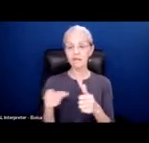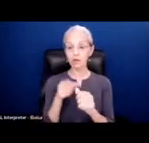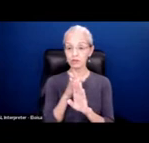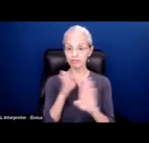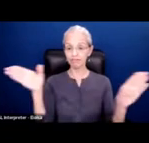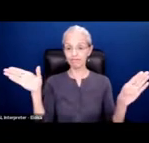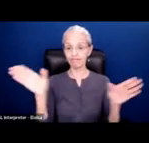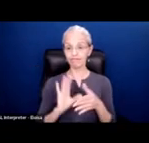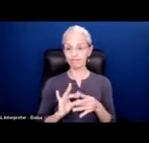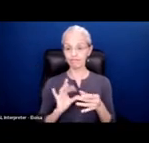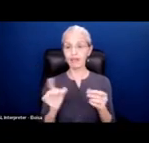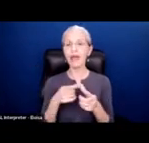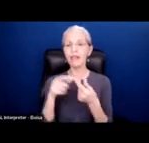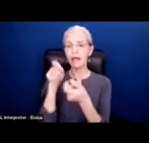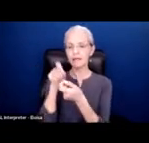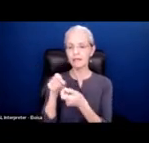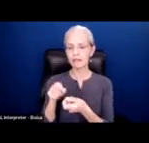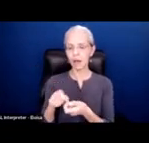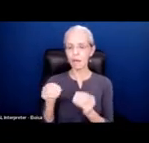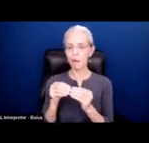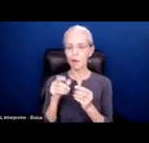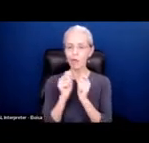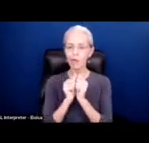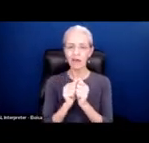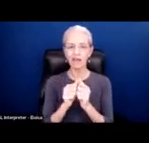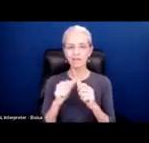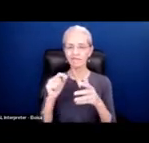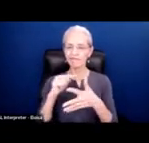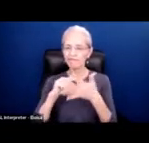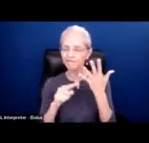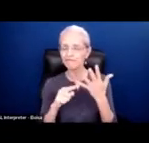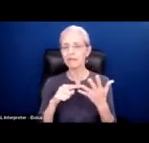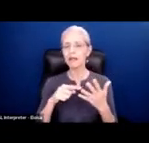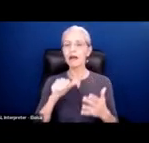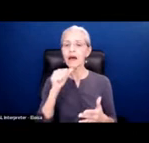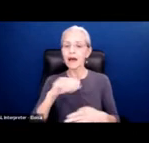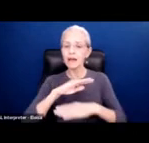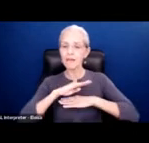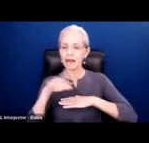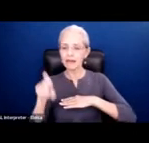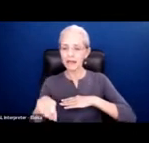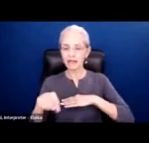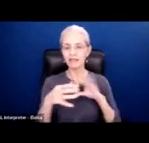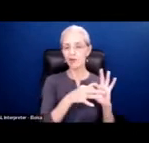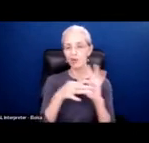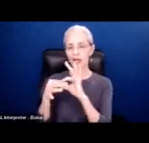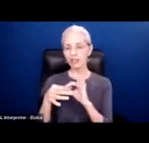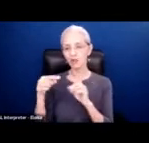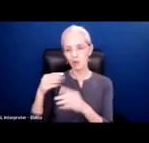overview, and then I'll detail a bit more on the specific types of unmet needs and the relationships to the various outcomes.